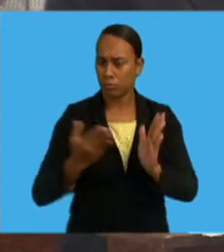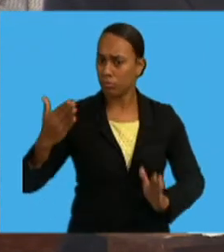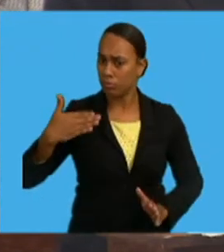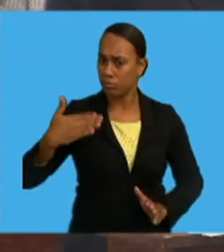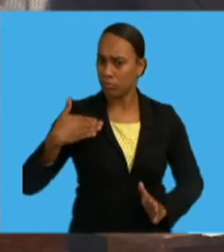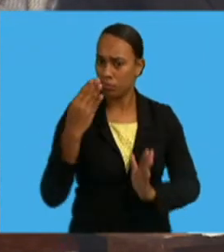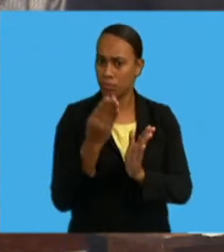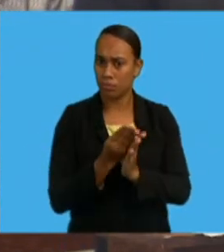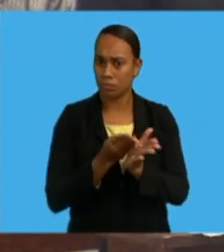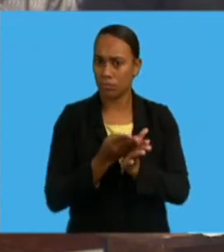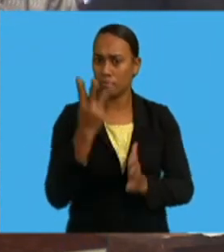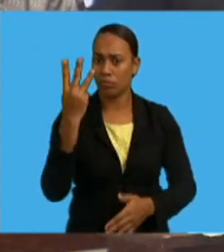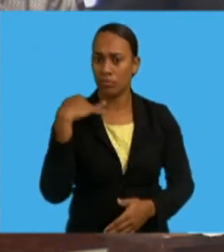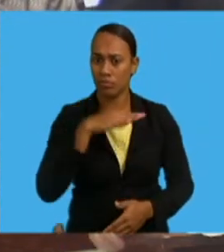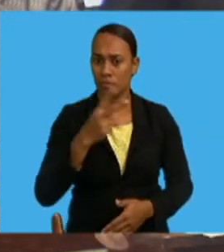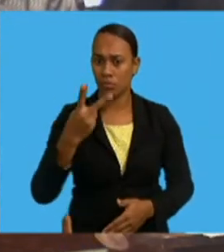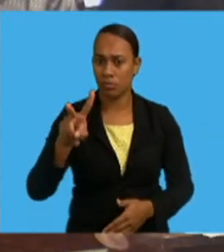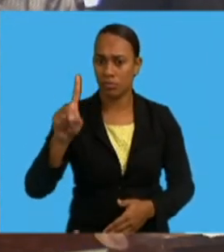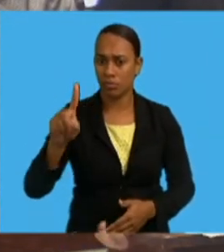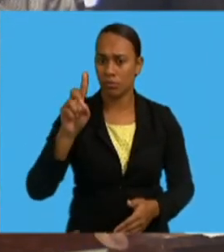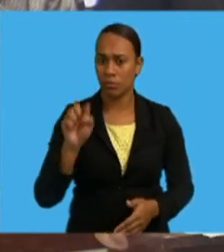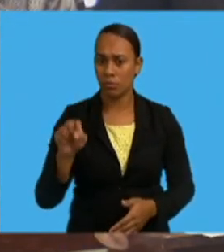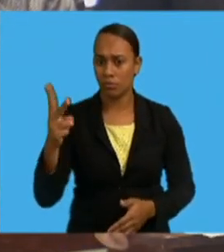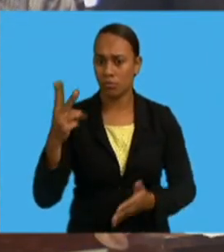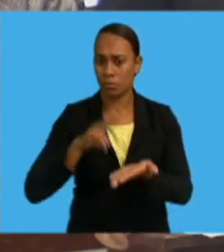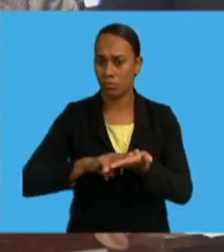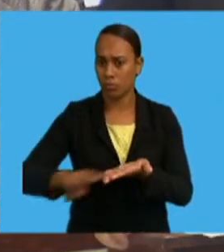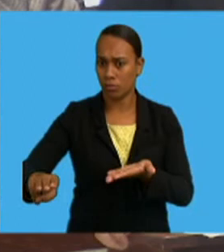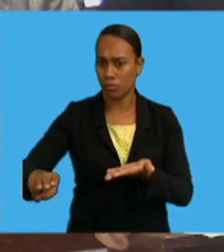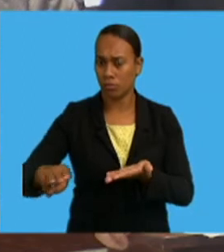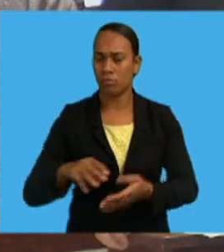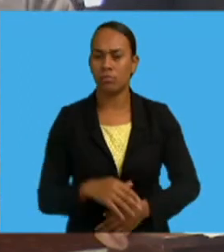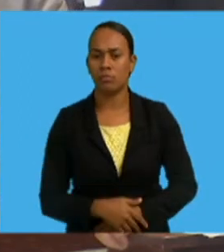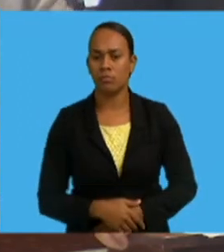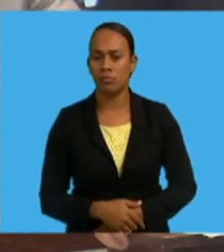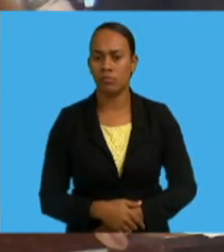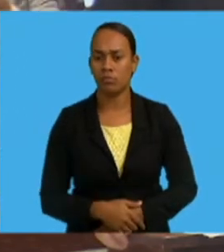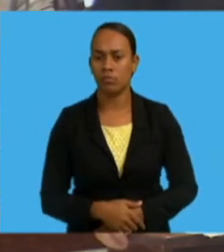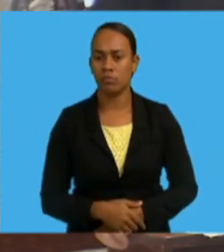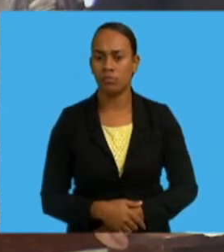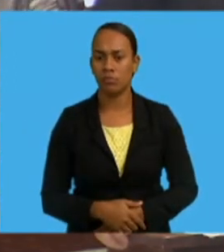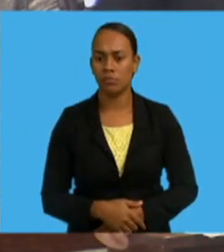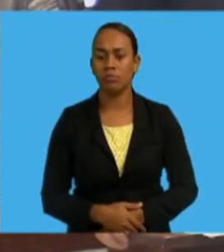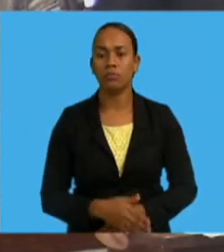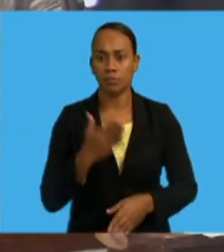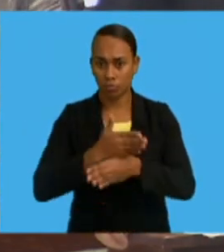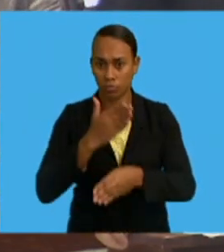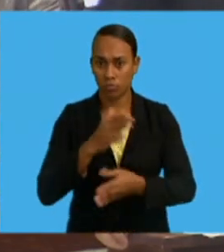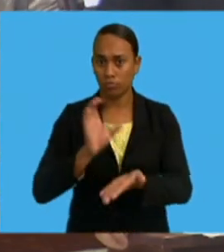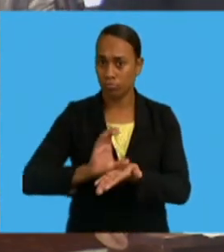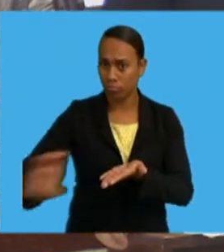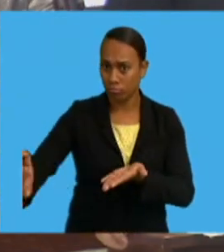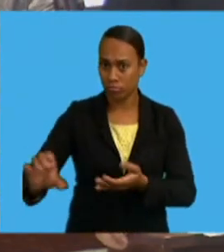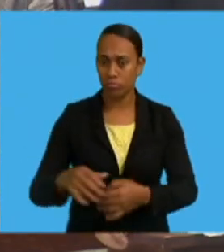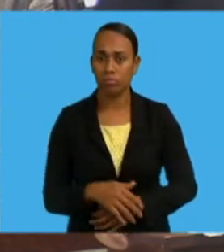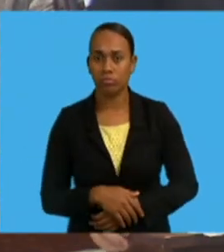is 321.2 million, comprising of 251.6 million for operating expenditure,